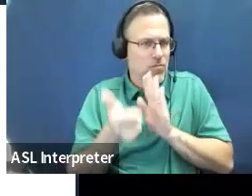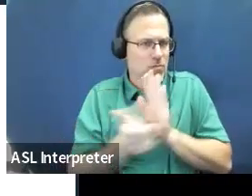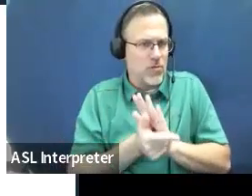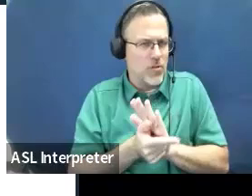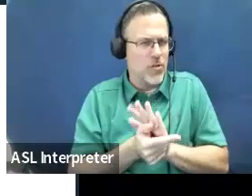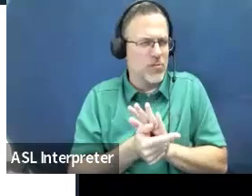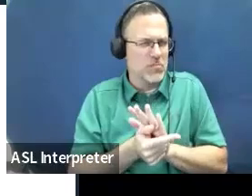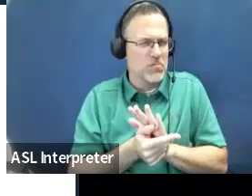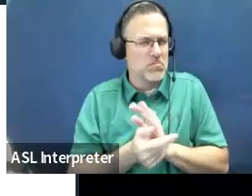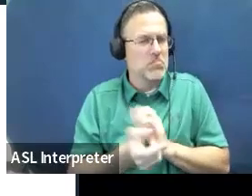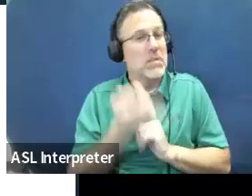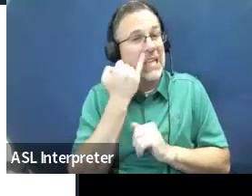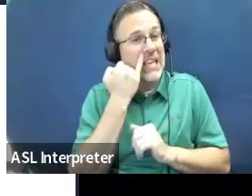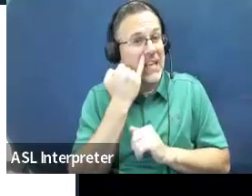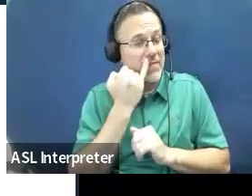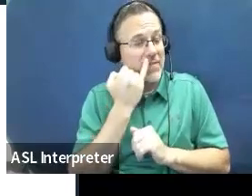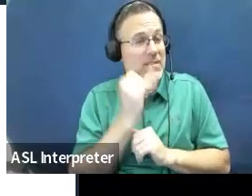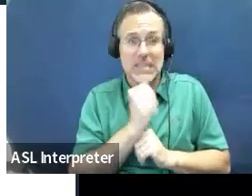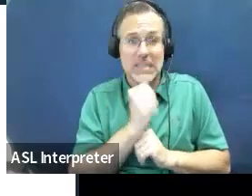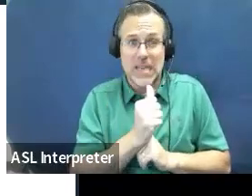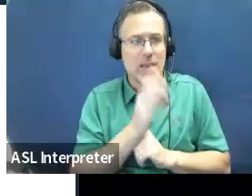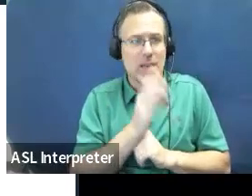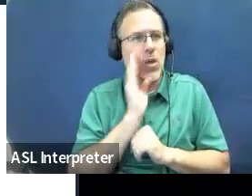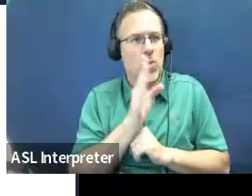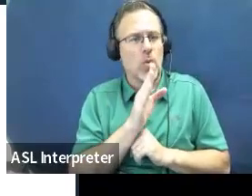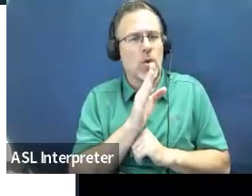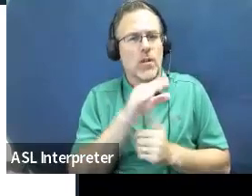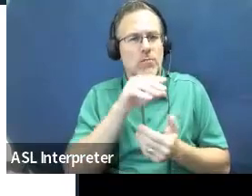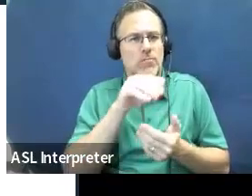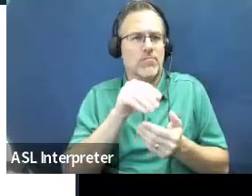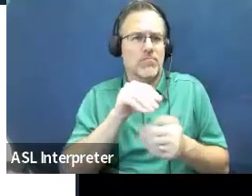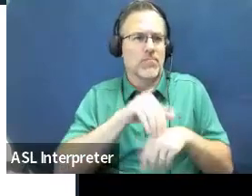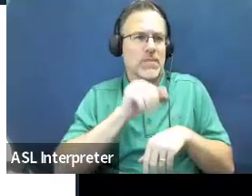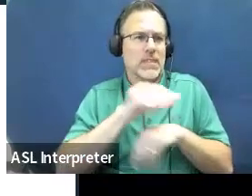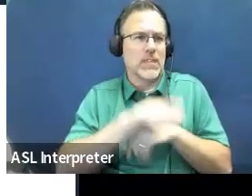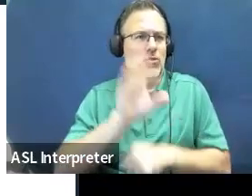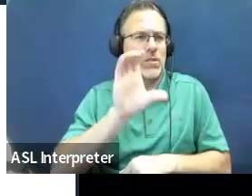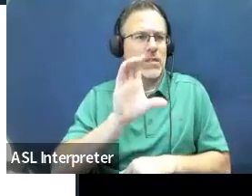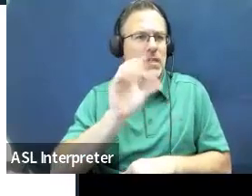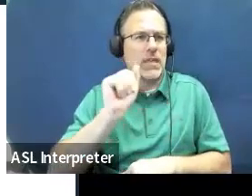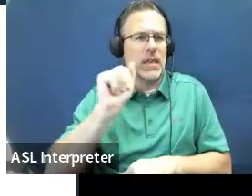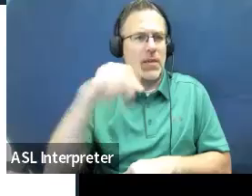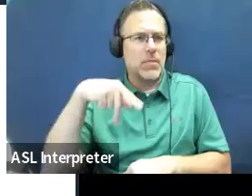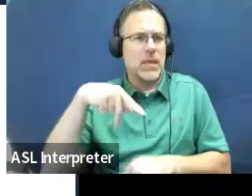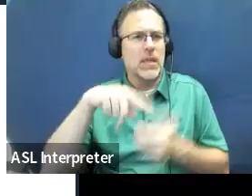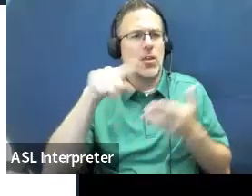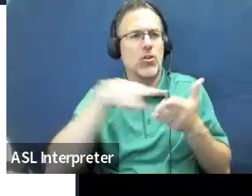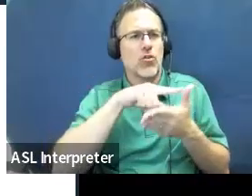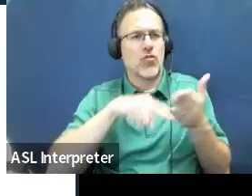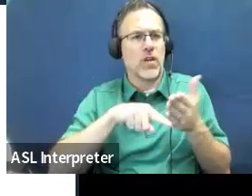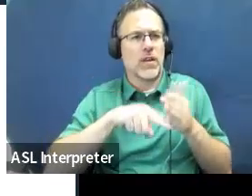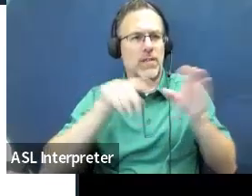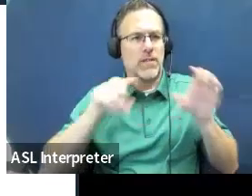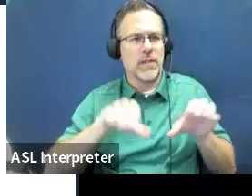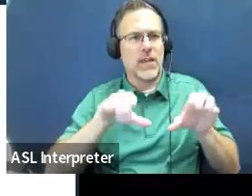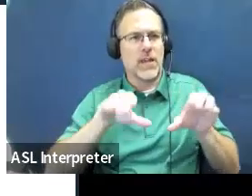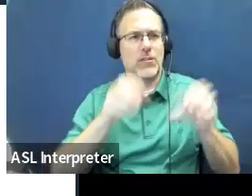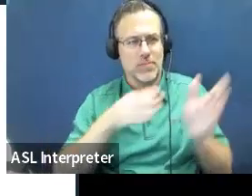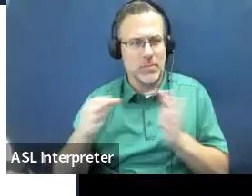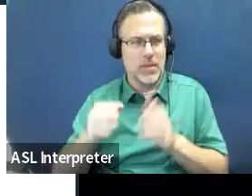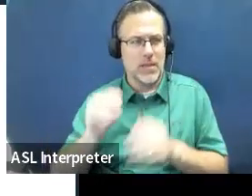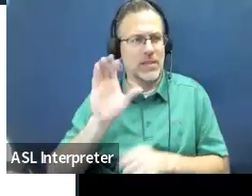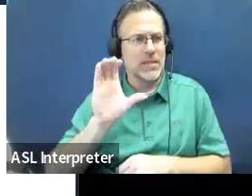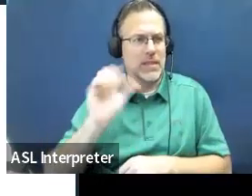your corrective action plan or your CAP. Now, we are also, one of our roles is to